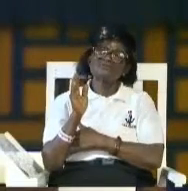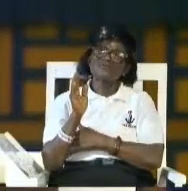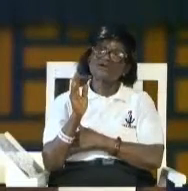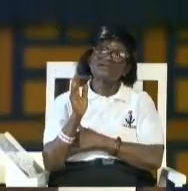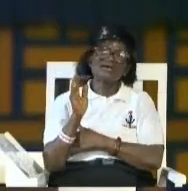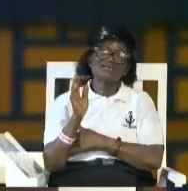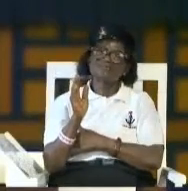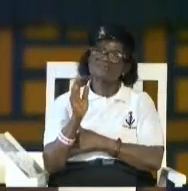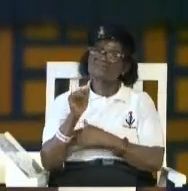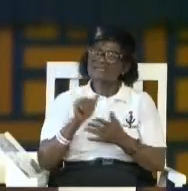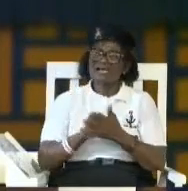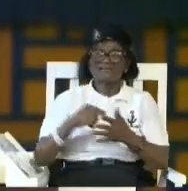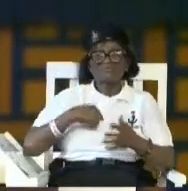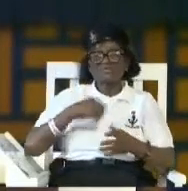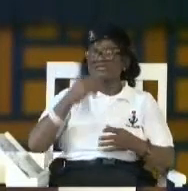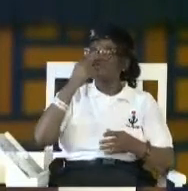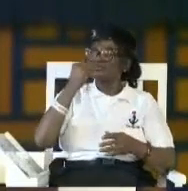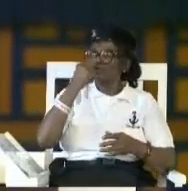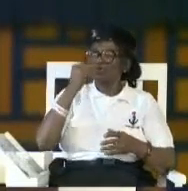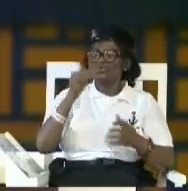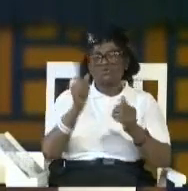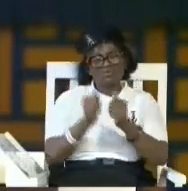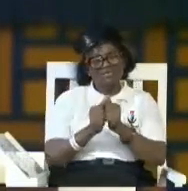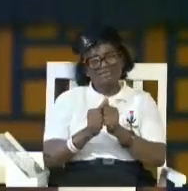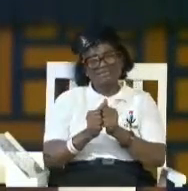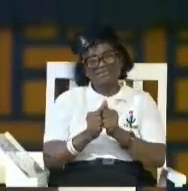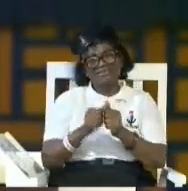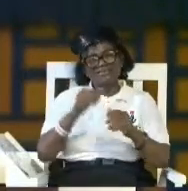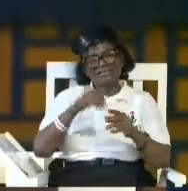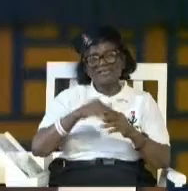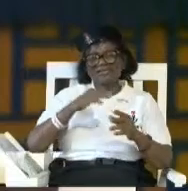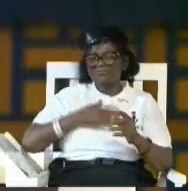that I've been joking with in my life,